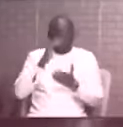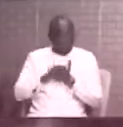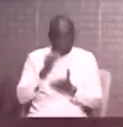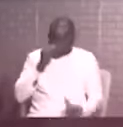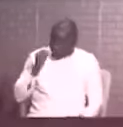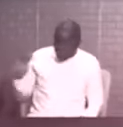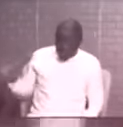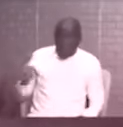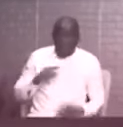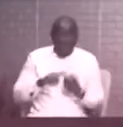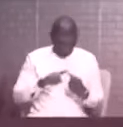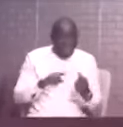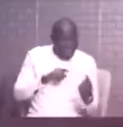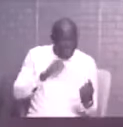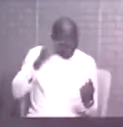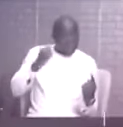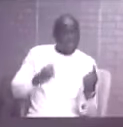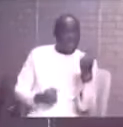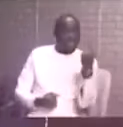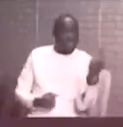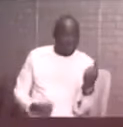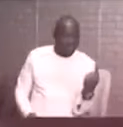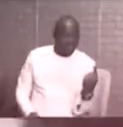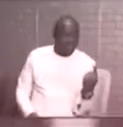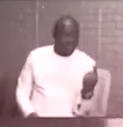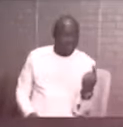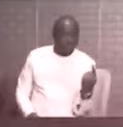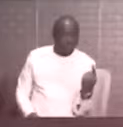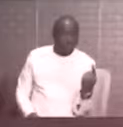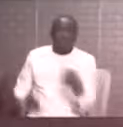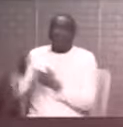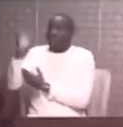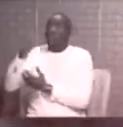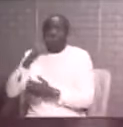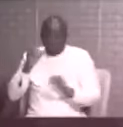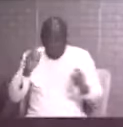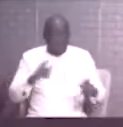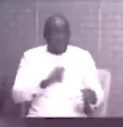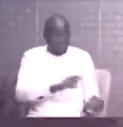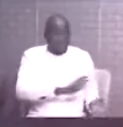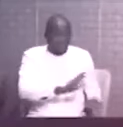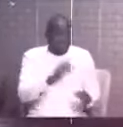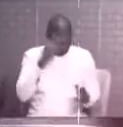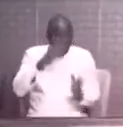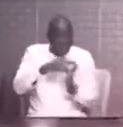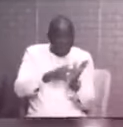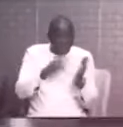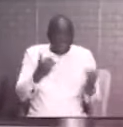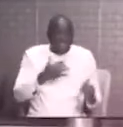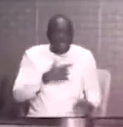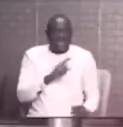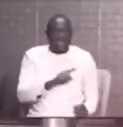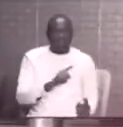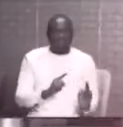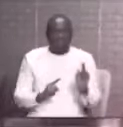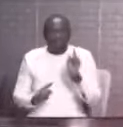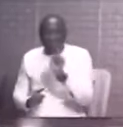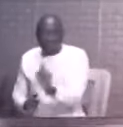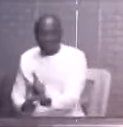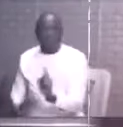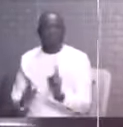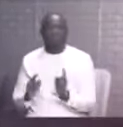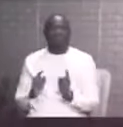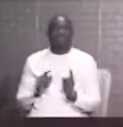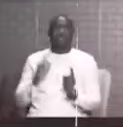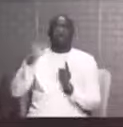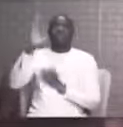was alone. No things. God said, you are ready for a report now. And he came to him, and in all of